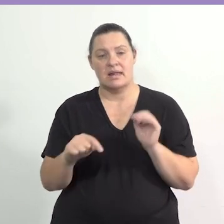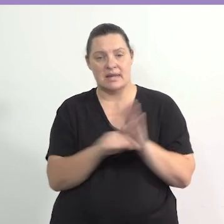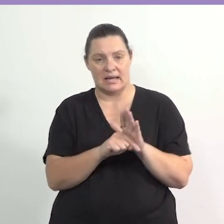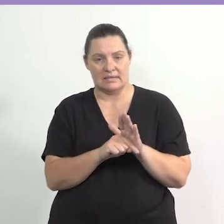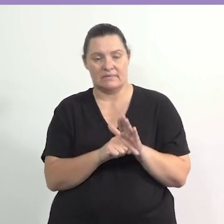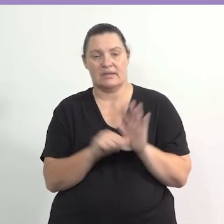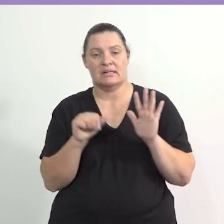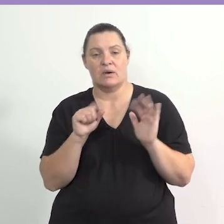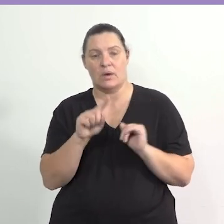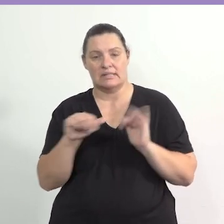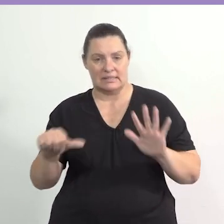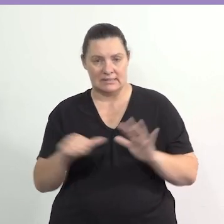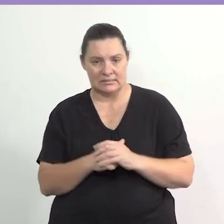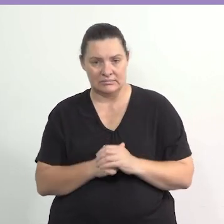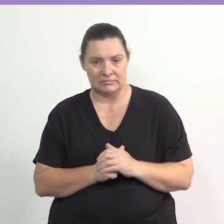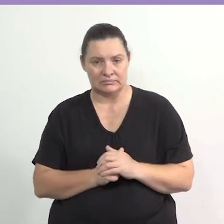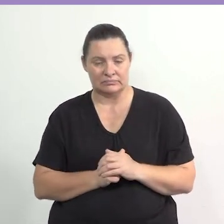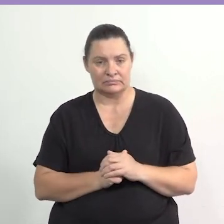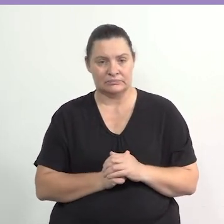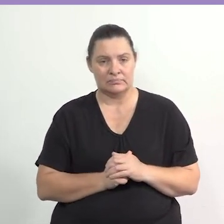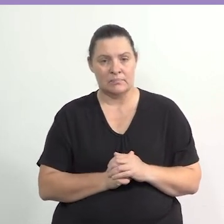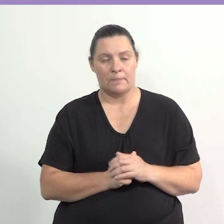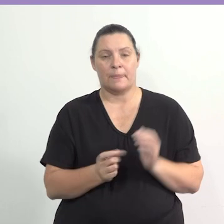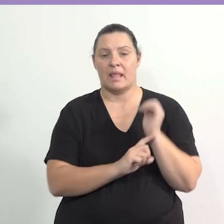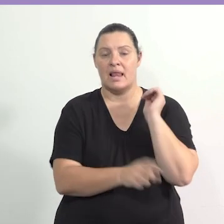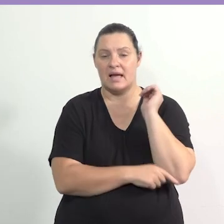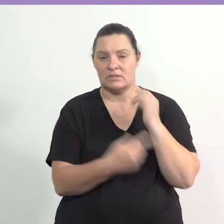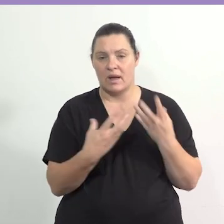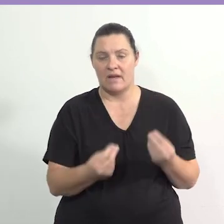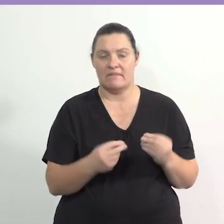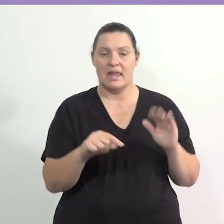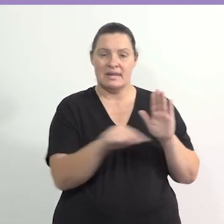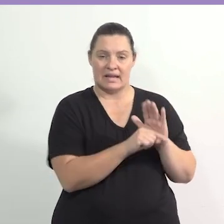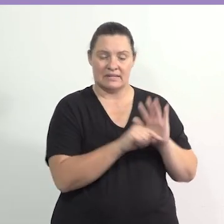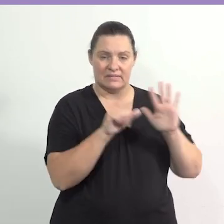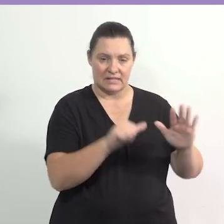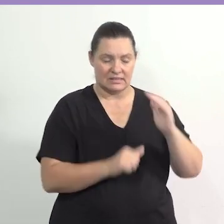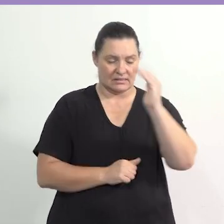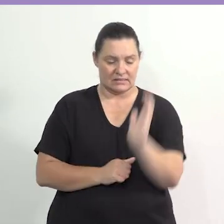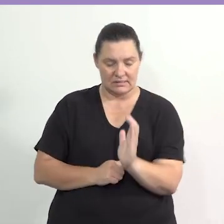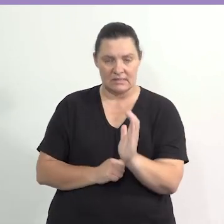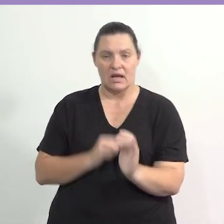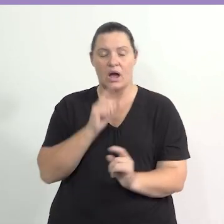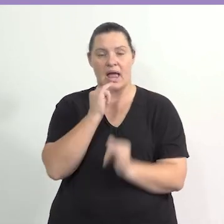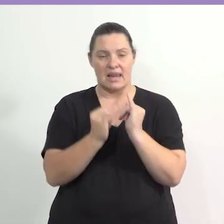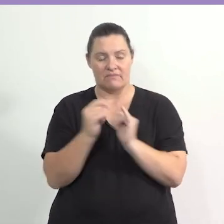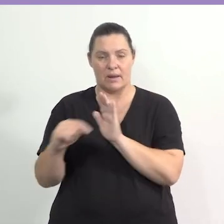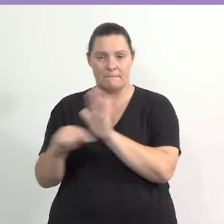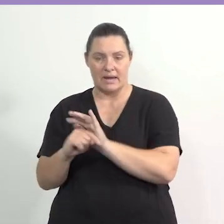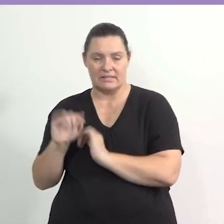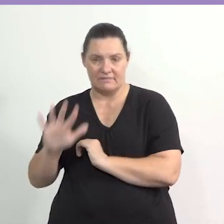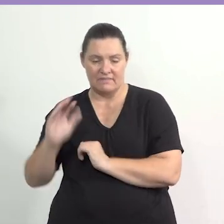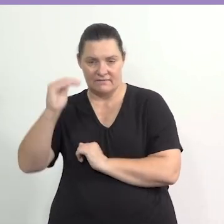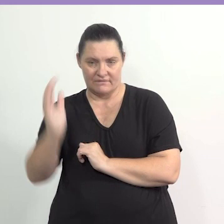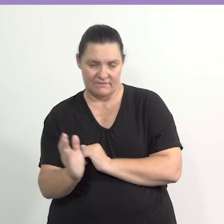a negative 16. And then lastly, we have negative 6, open bracket, 11